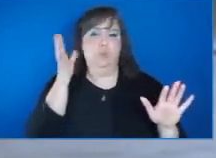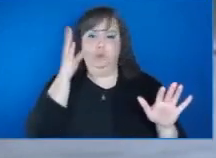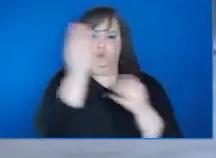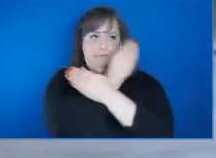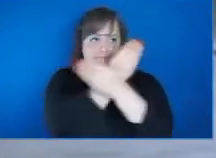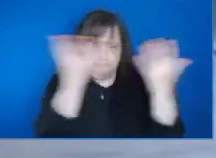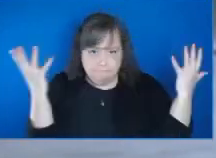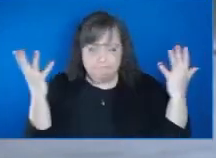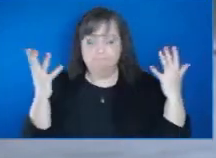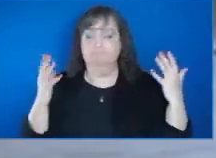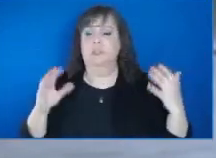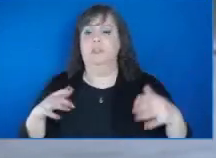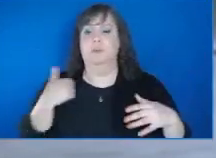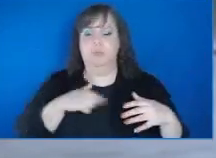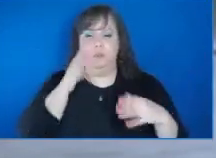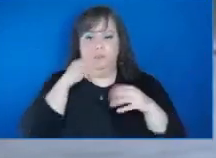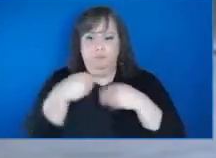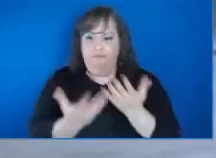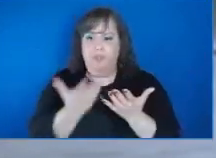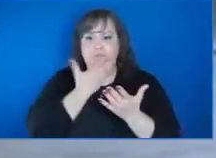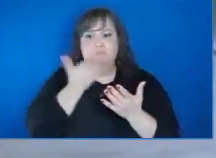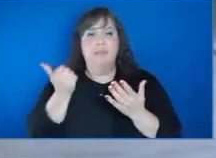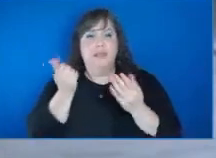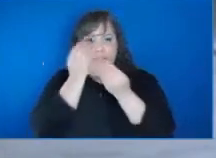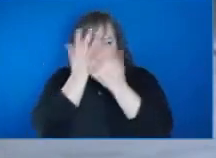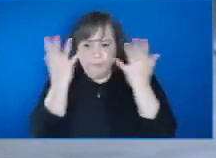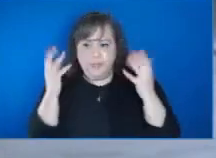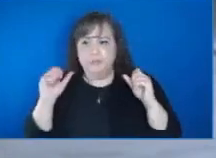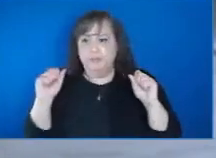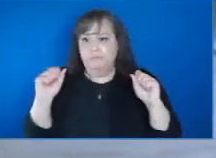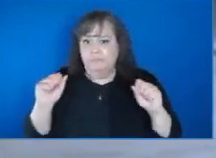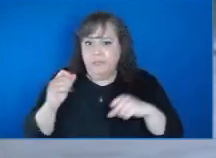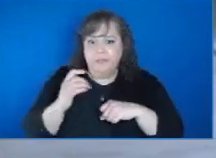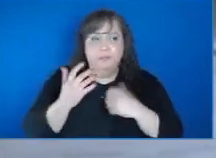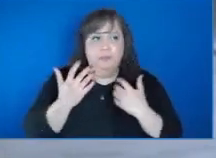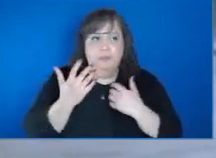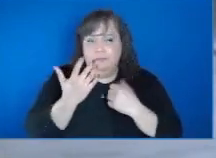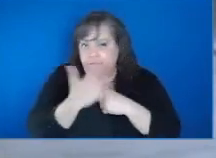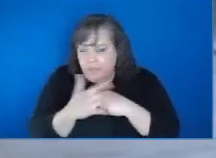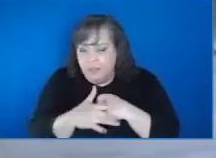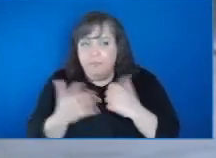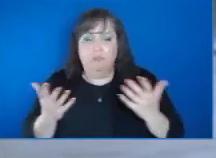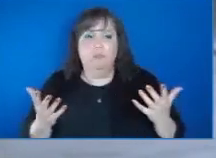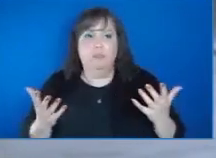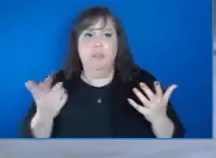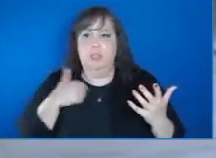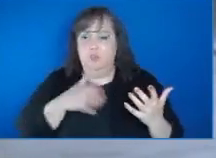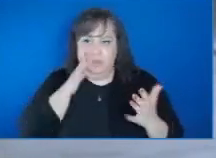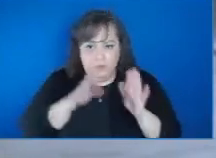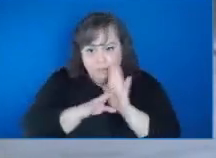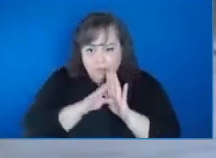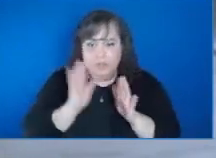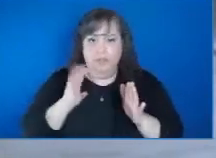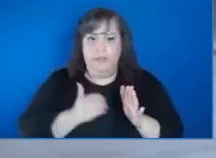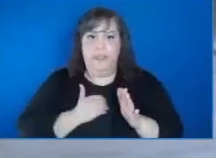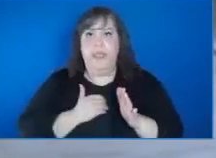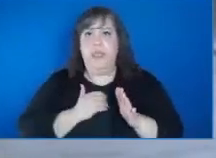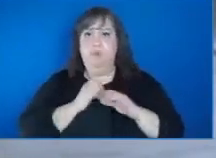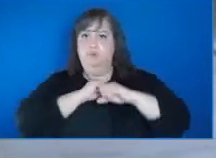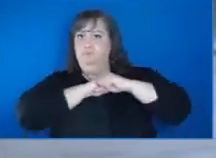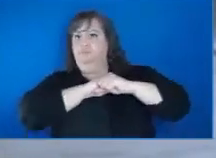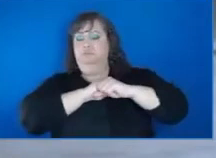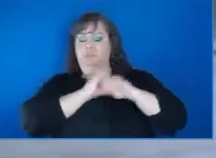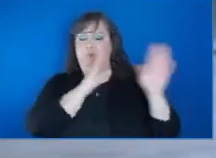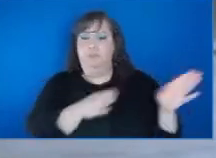the best information that we have available, and we would start developing what the mitigation plans are and